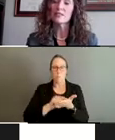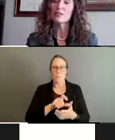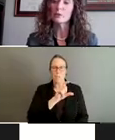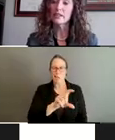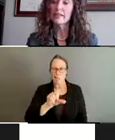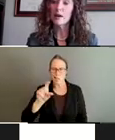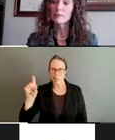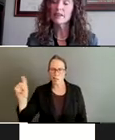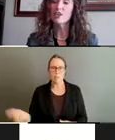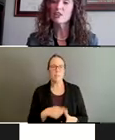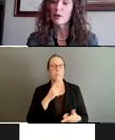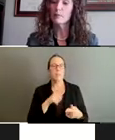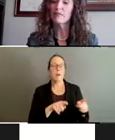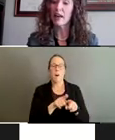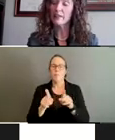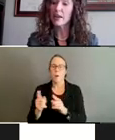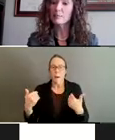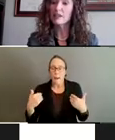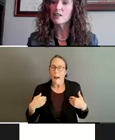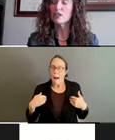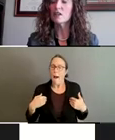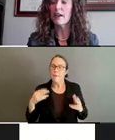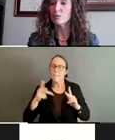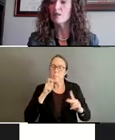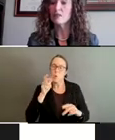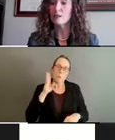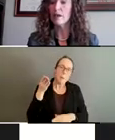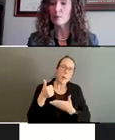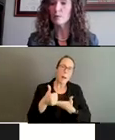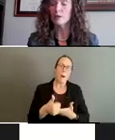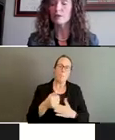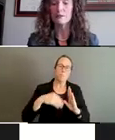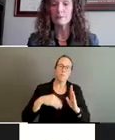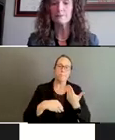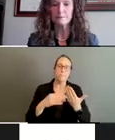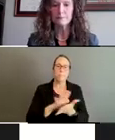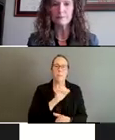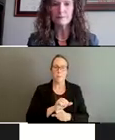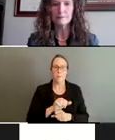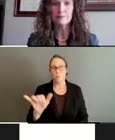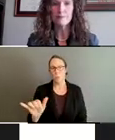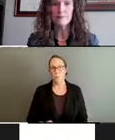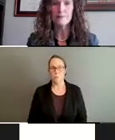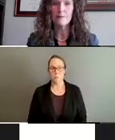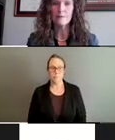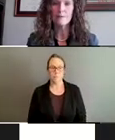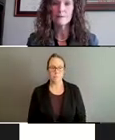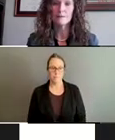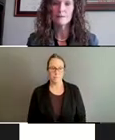able to assist in reading the application, helping fill out the application, as well as the paperwork.